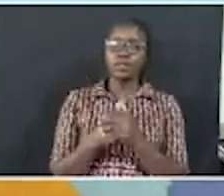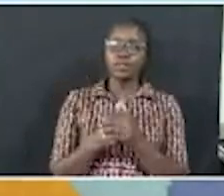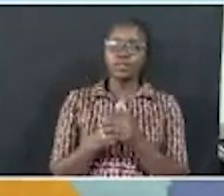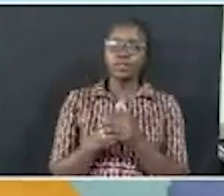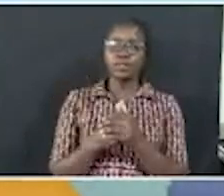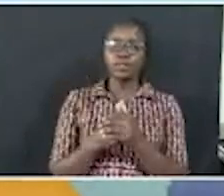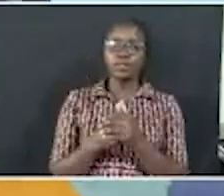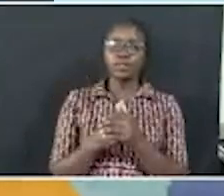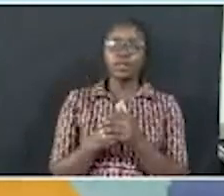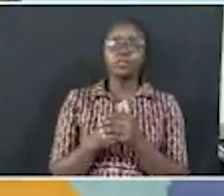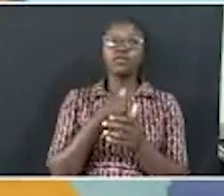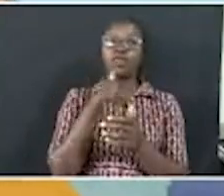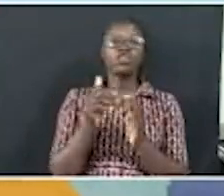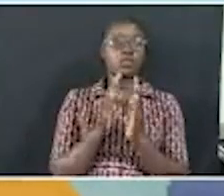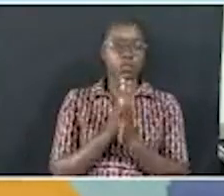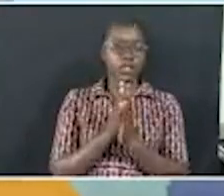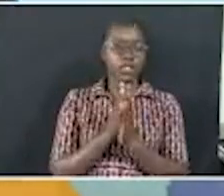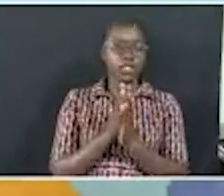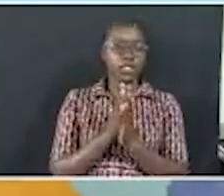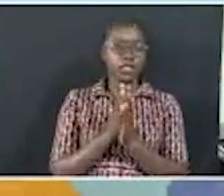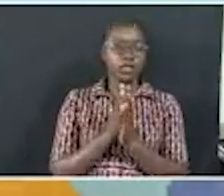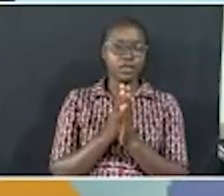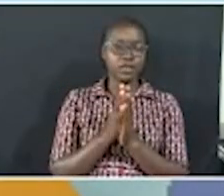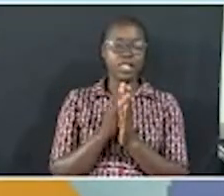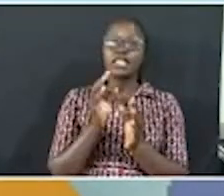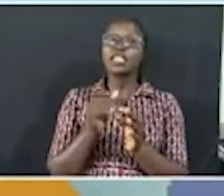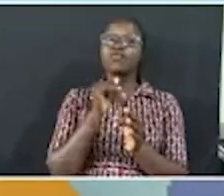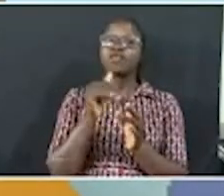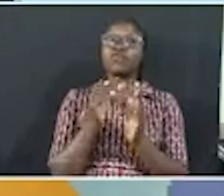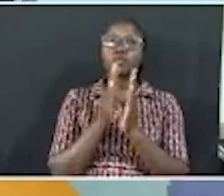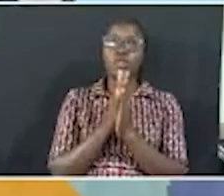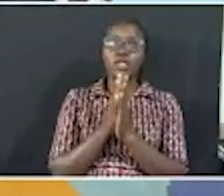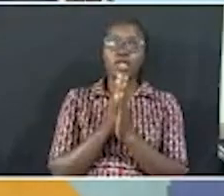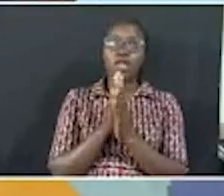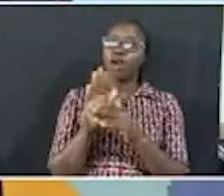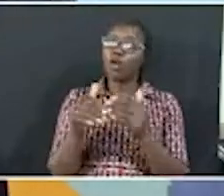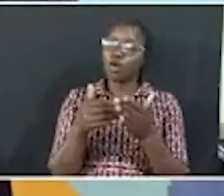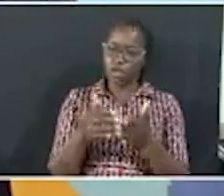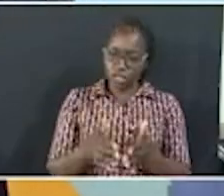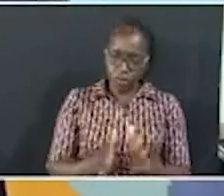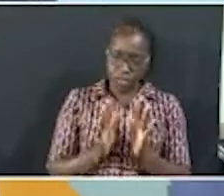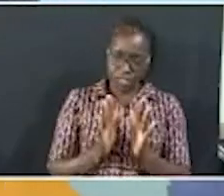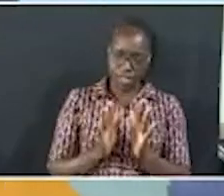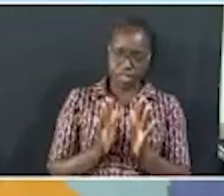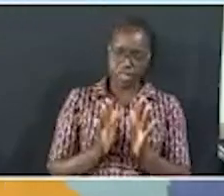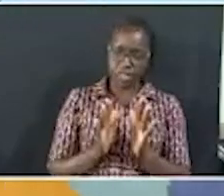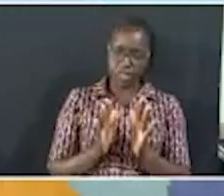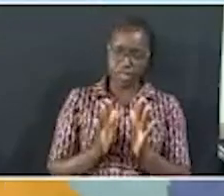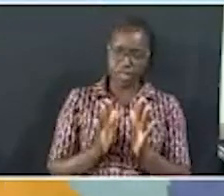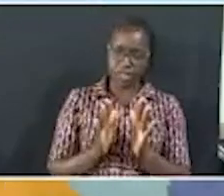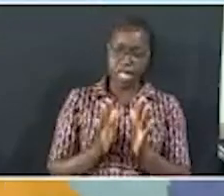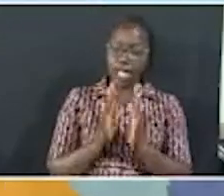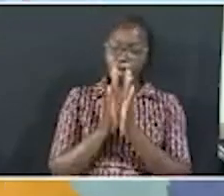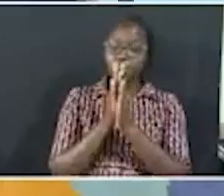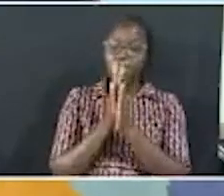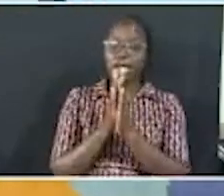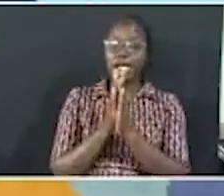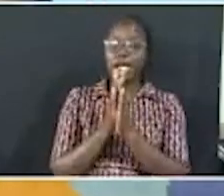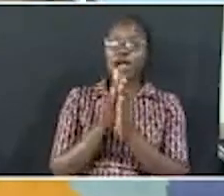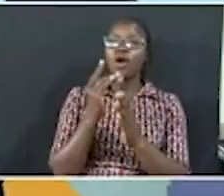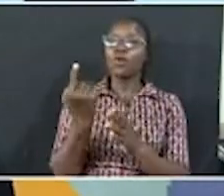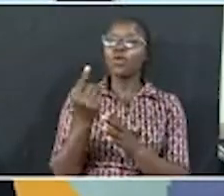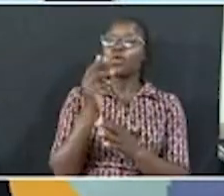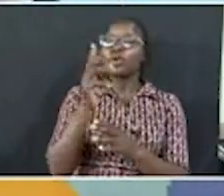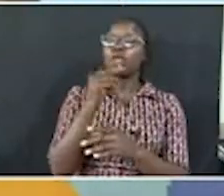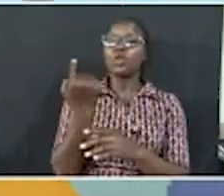way. Don't pray if you won't pray all the way. Prayer will